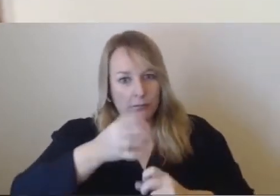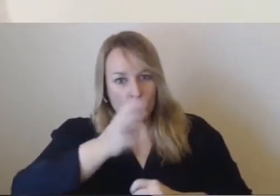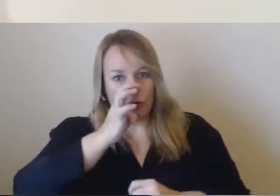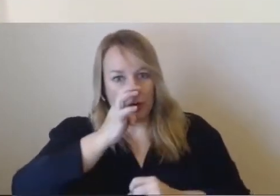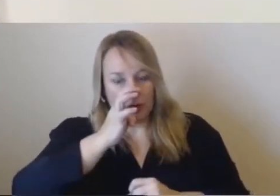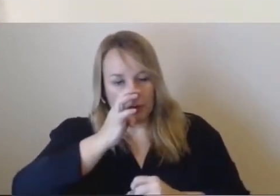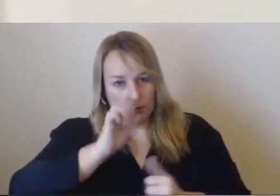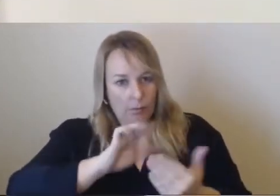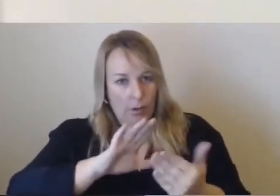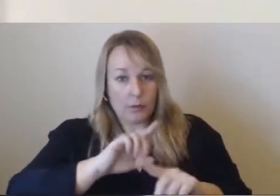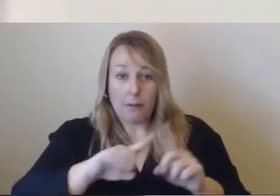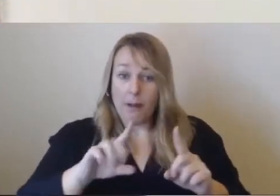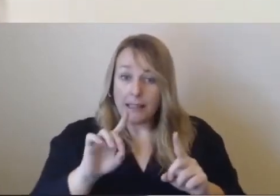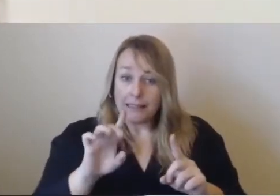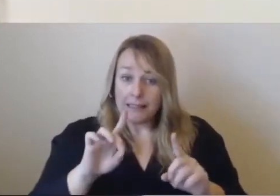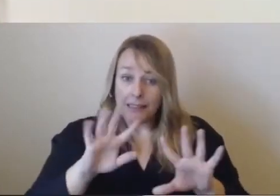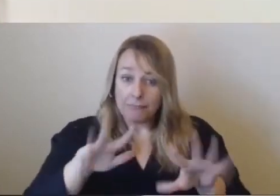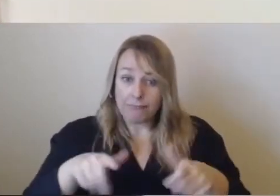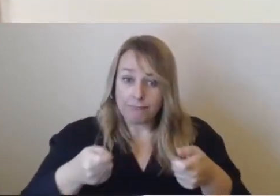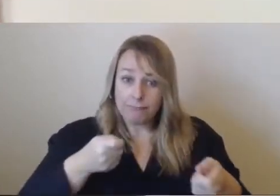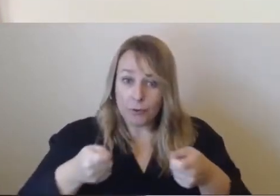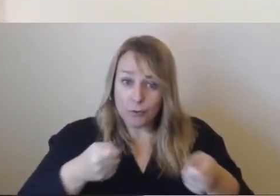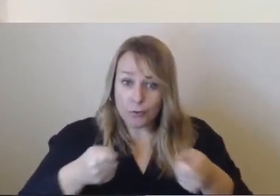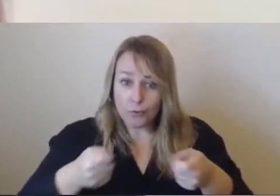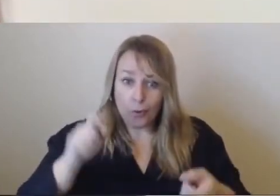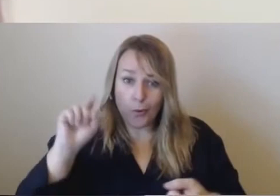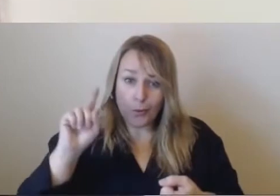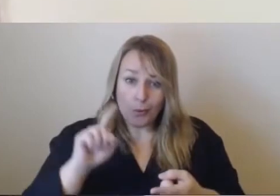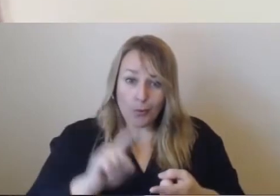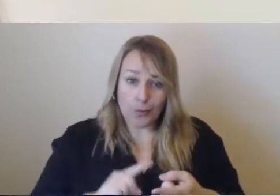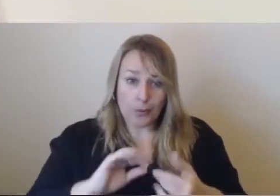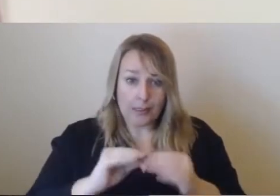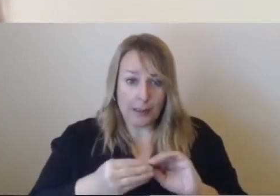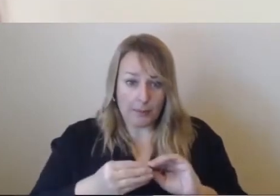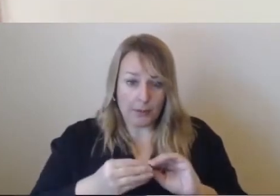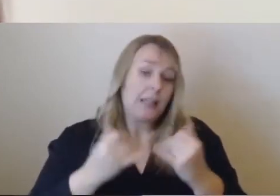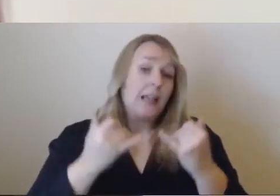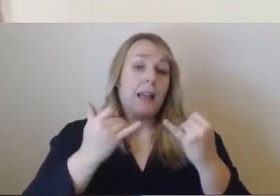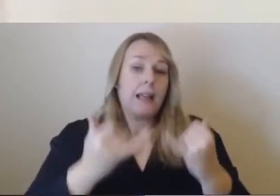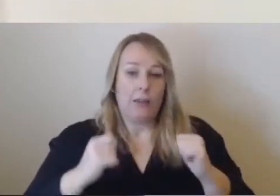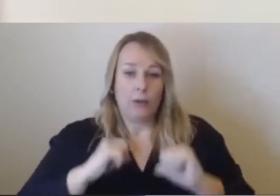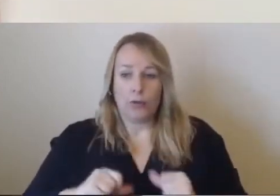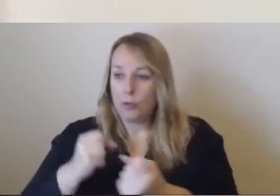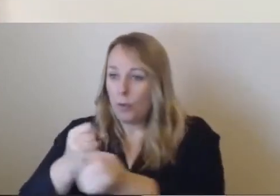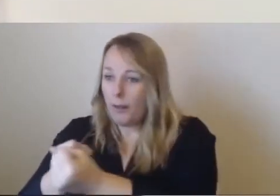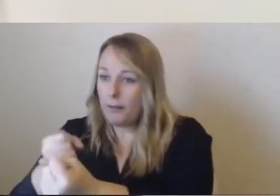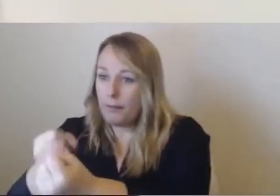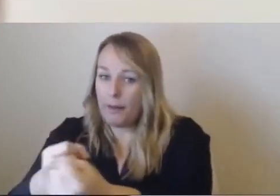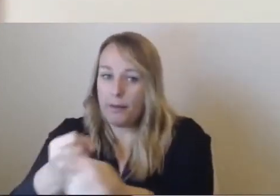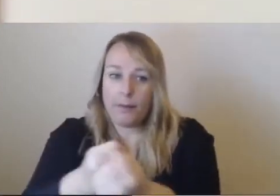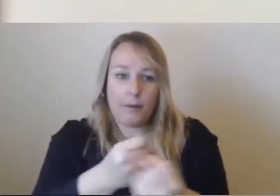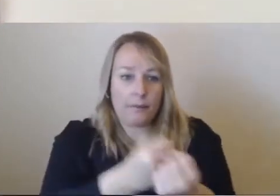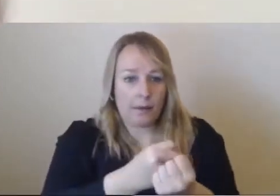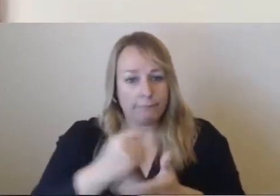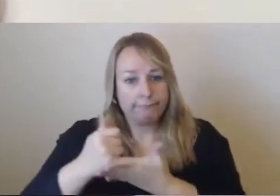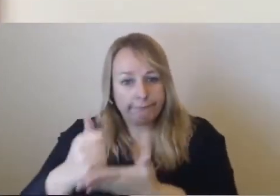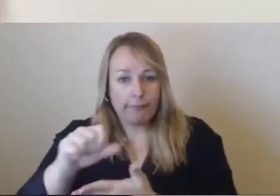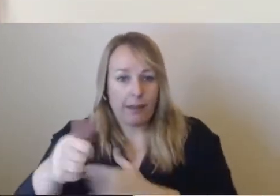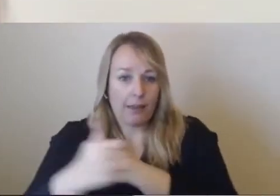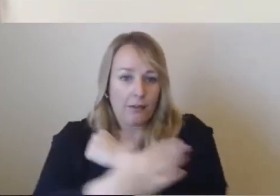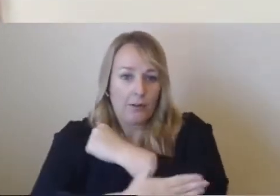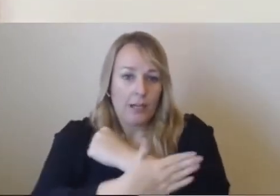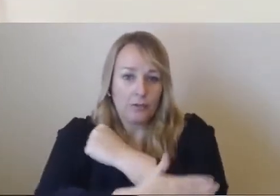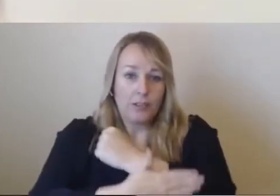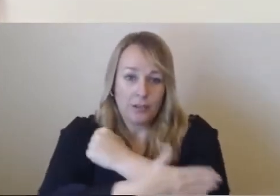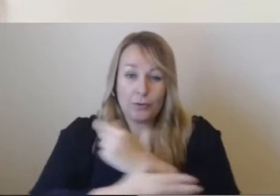relatively under control within their own borders, and they are increasingly trying to help other countries to address their issues with